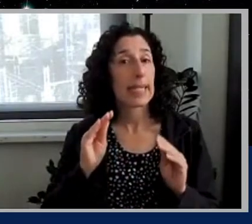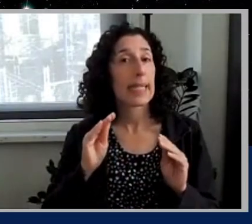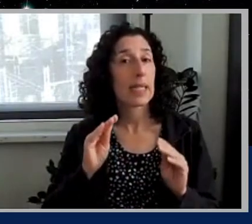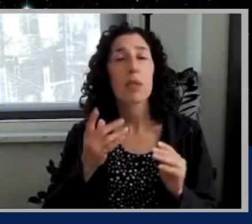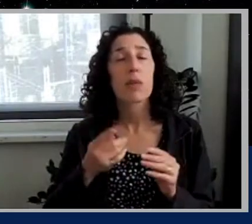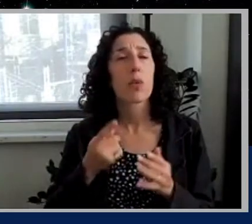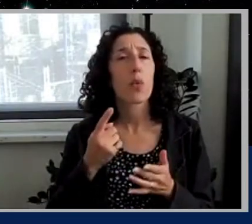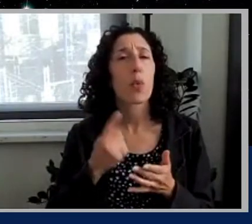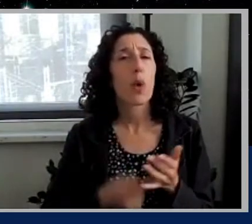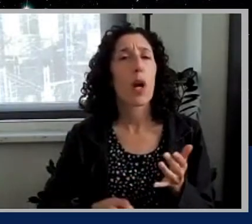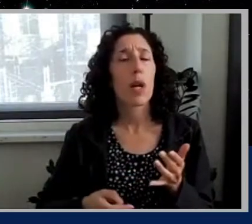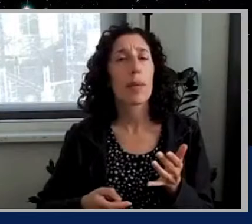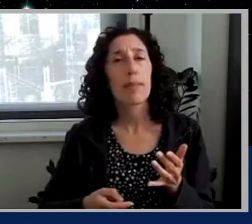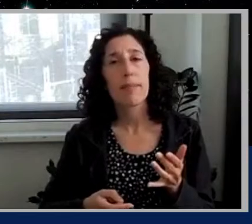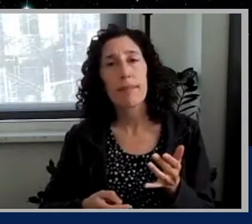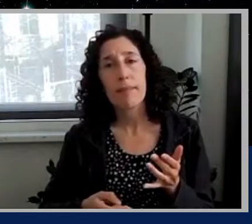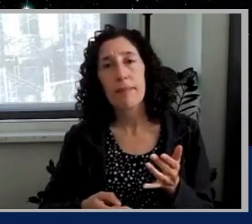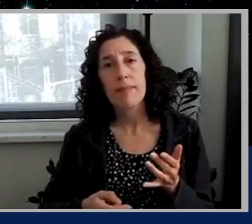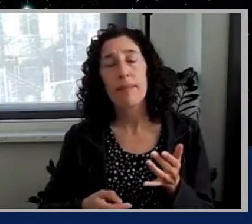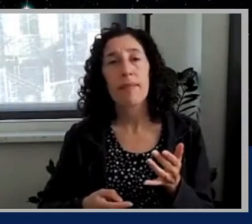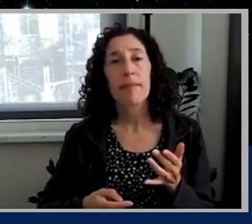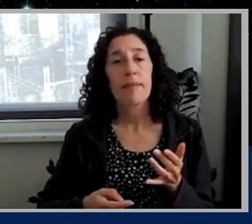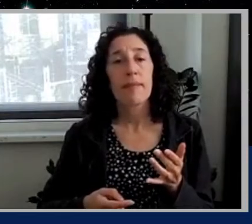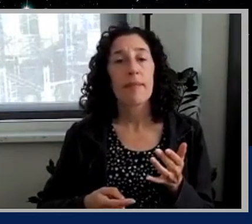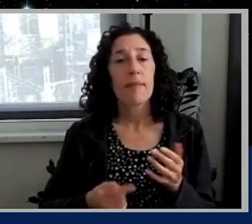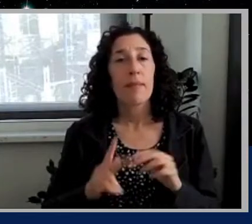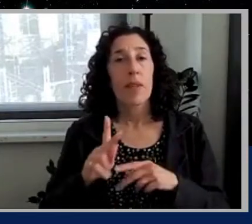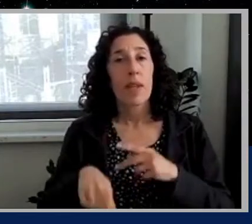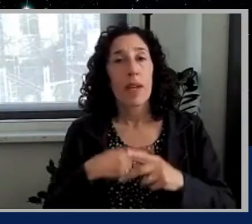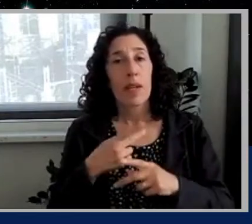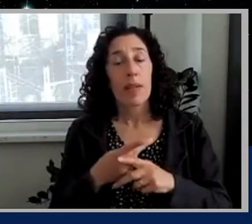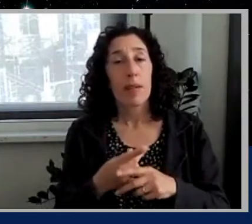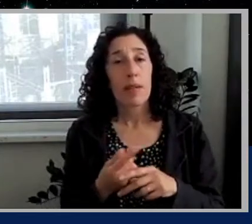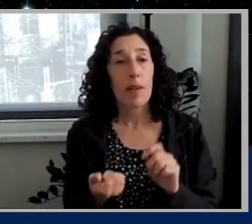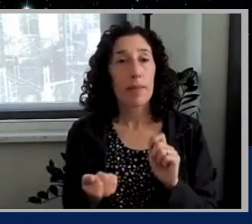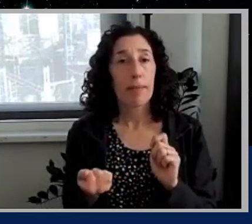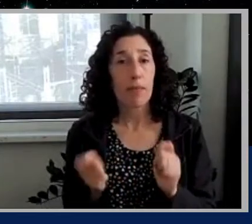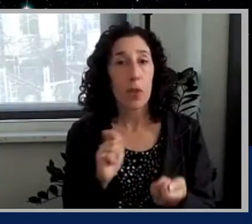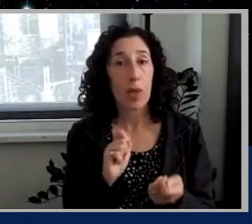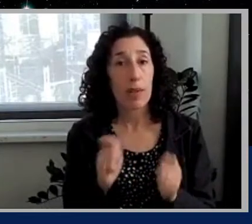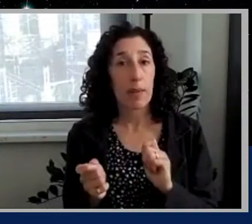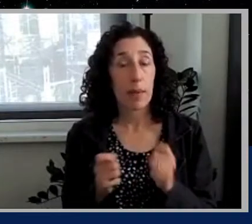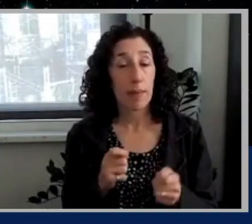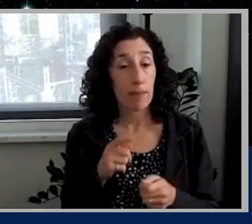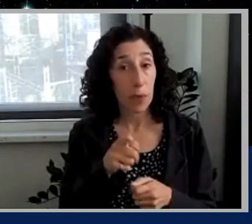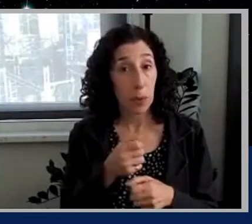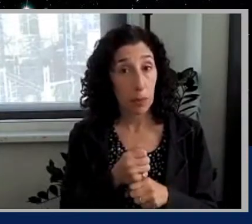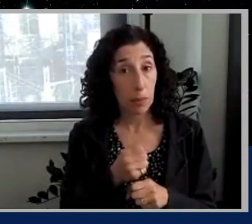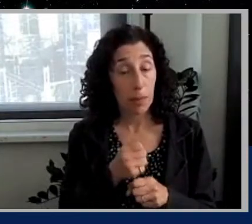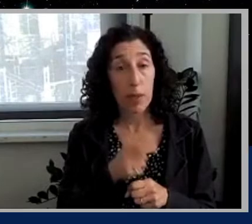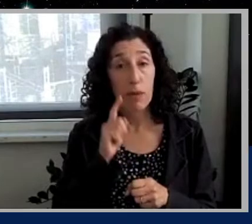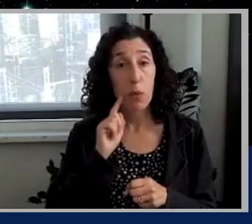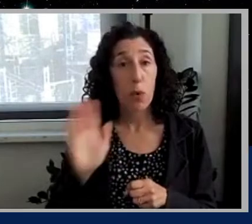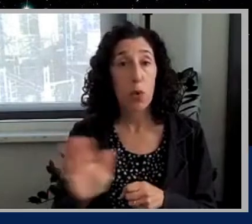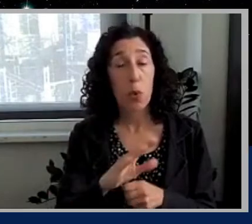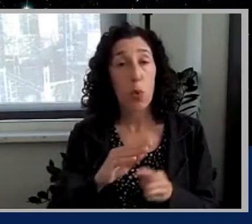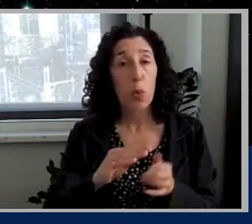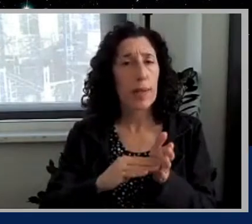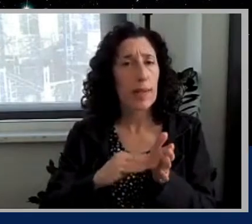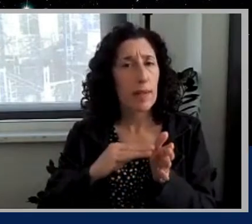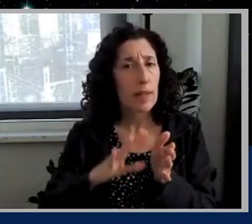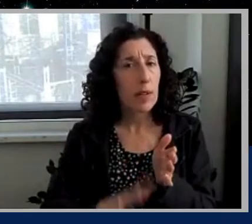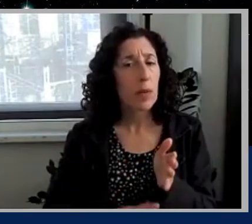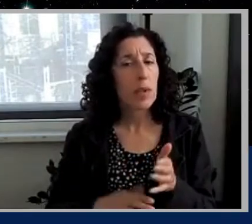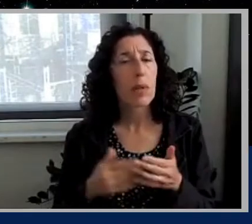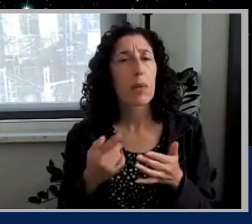either the material or the actual data to make them as accessible as possible for your students? Well, I'm